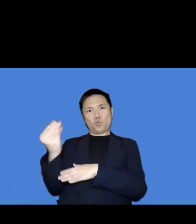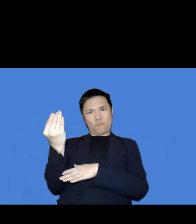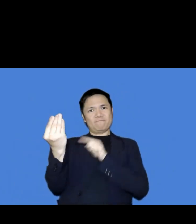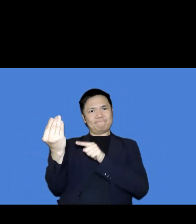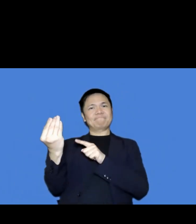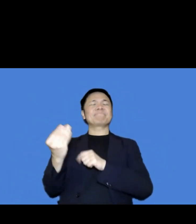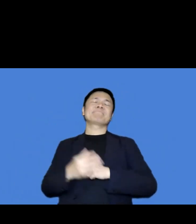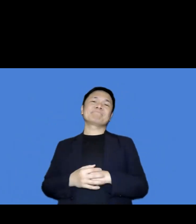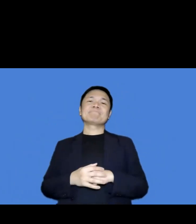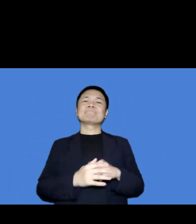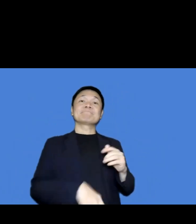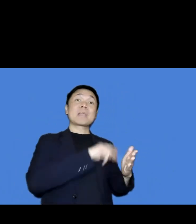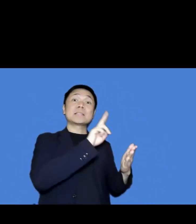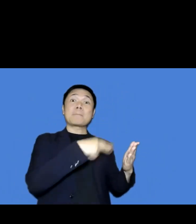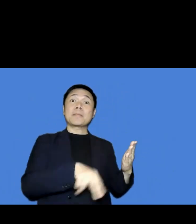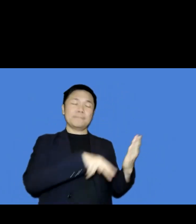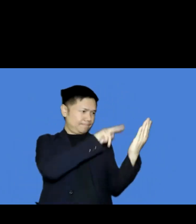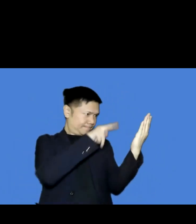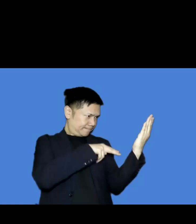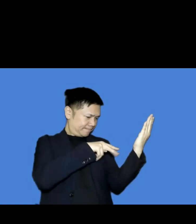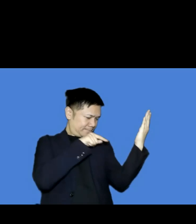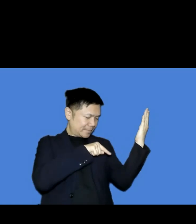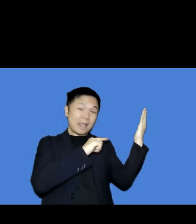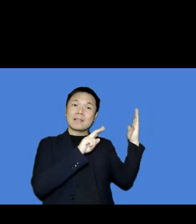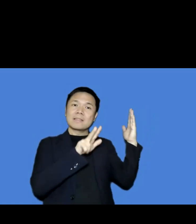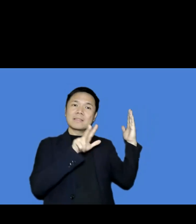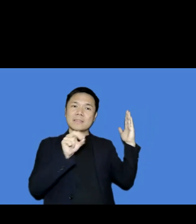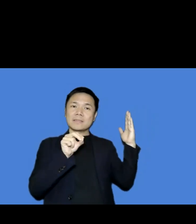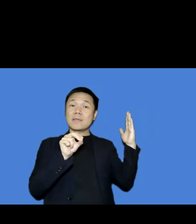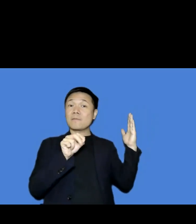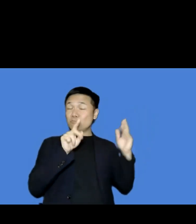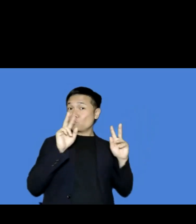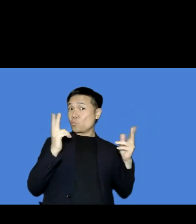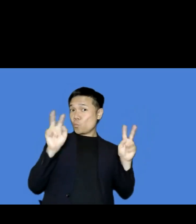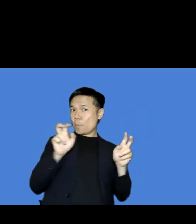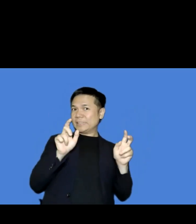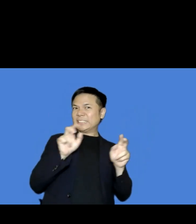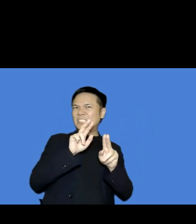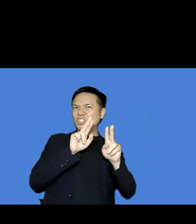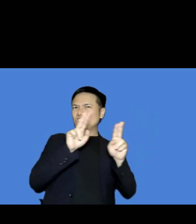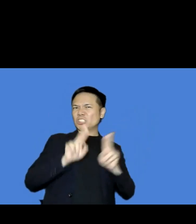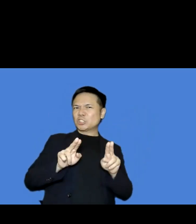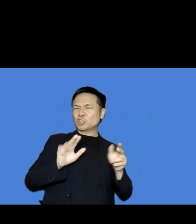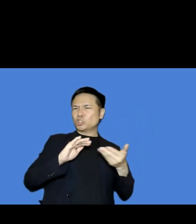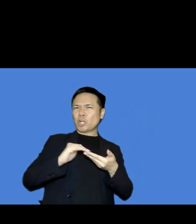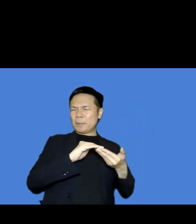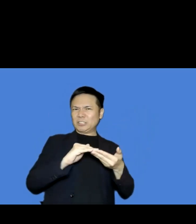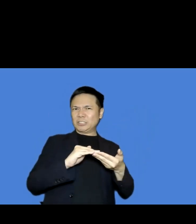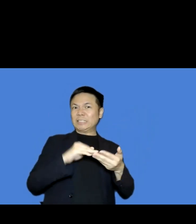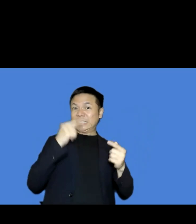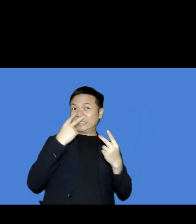As Article 32 of the CRPD, it talks about the international cooperation. The GDS, we can see the best international